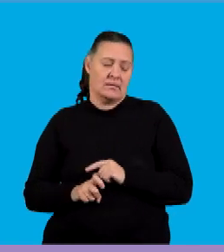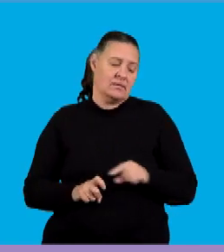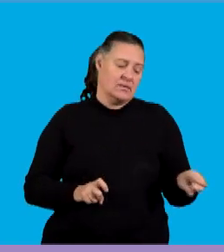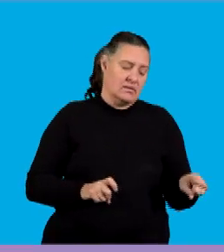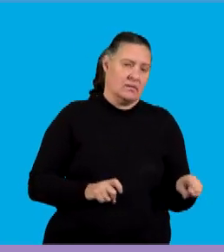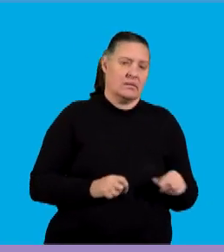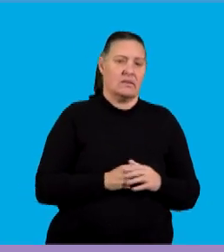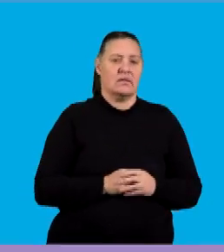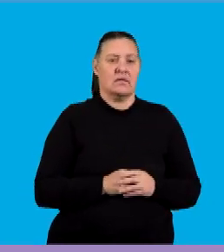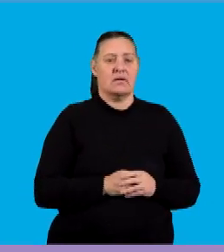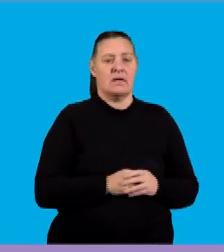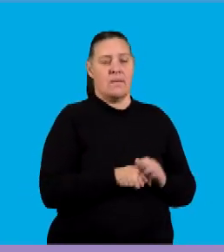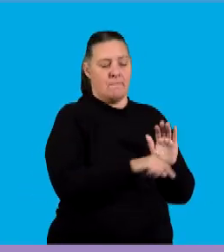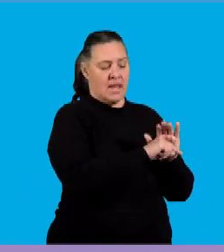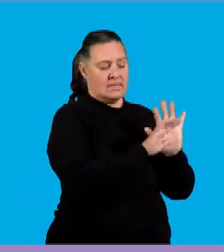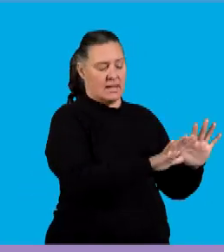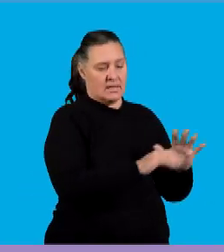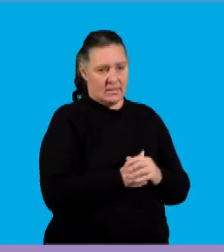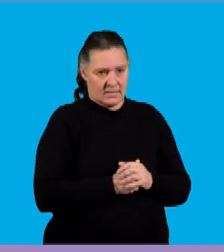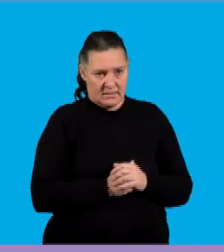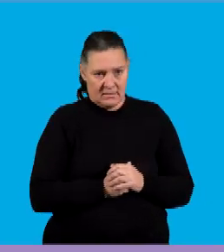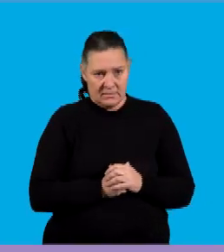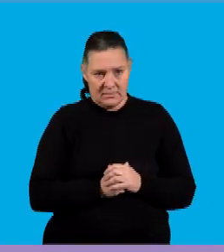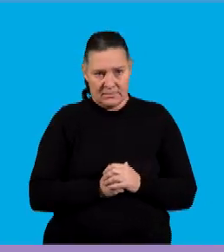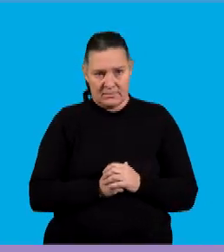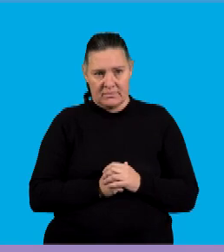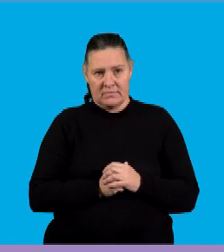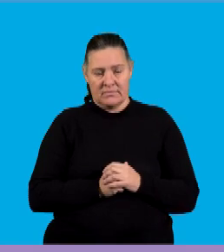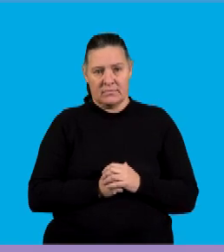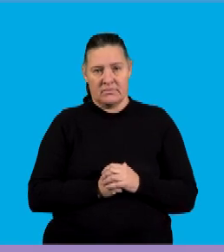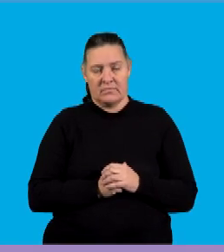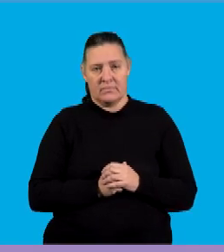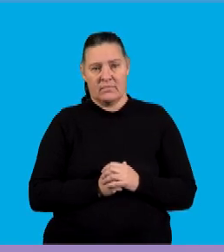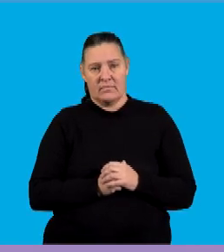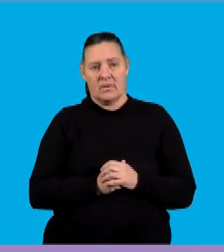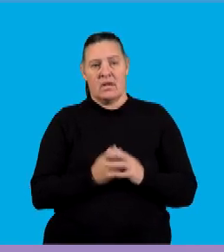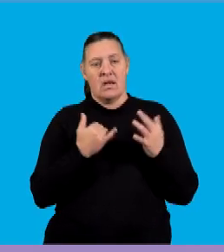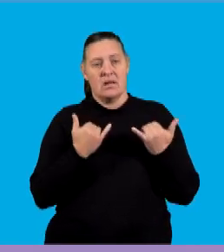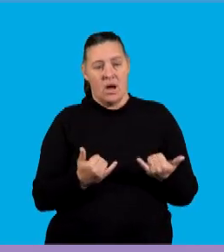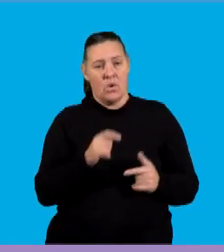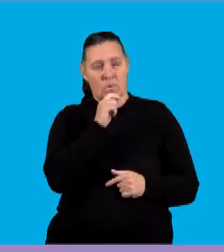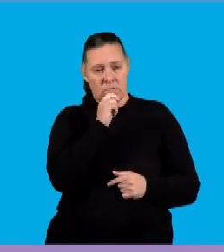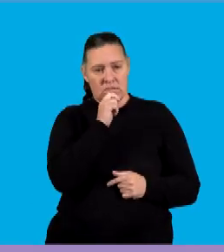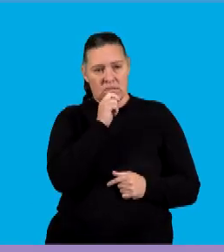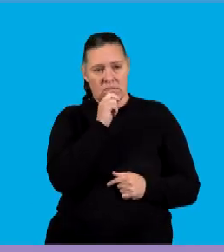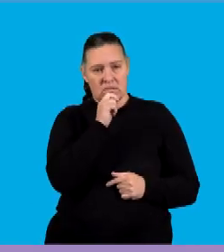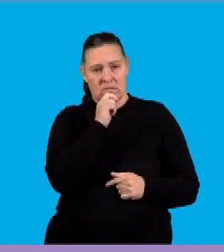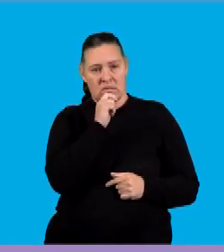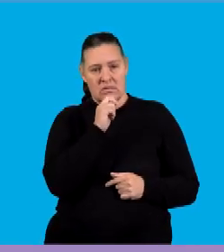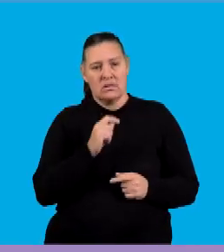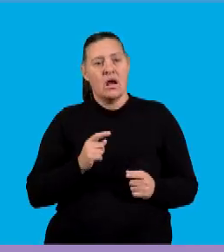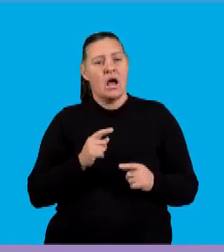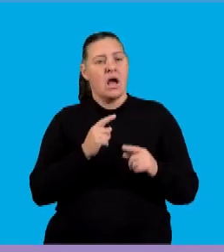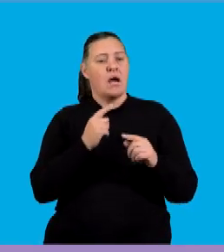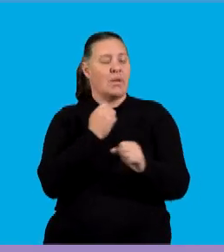we are going to use the multiplicative inverse of a negative 5, and that is a negative 1/5, which is the same